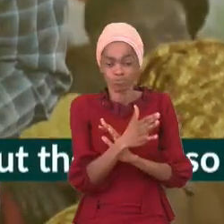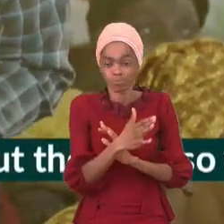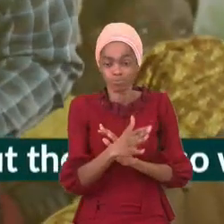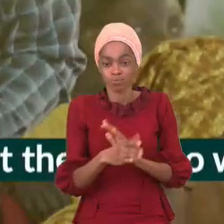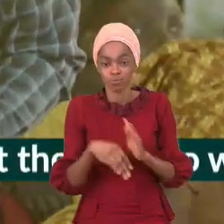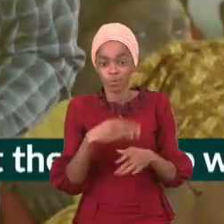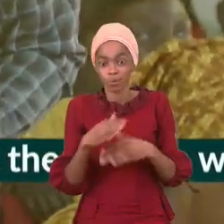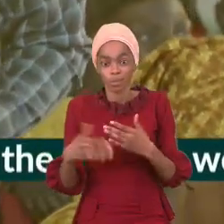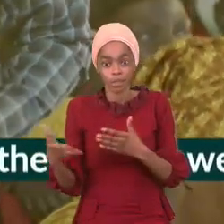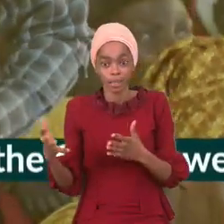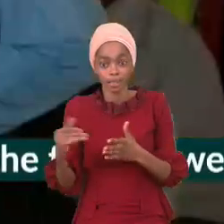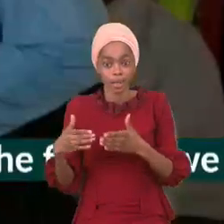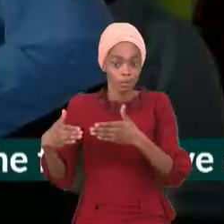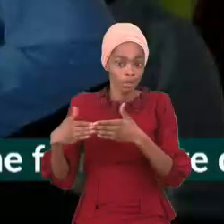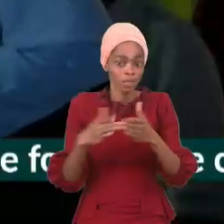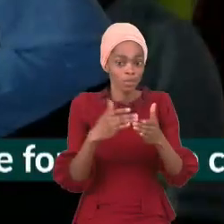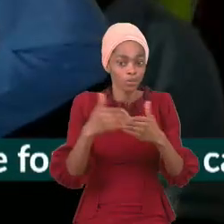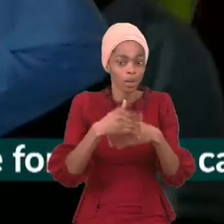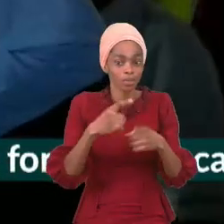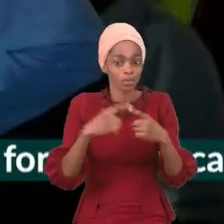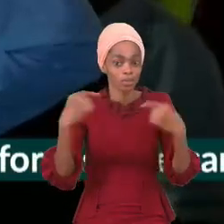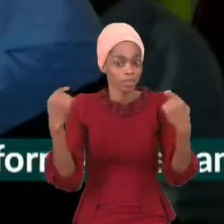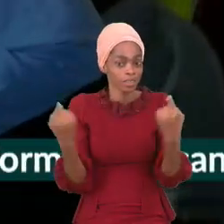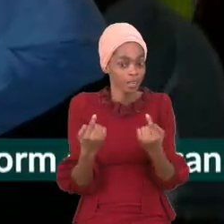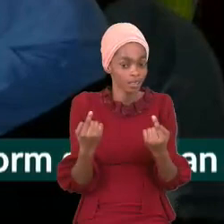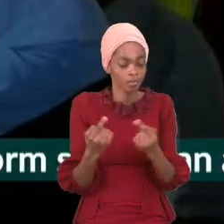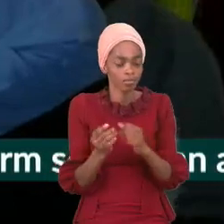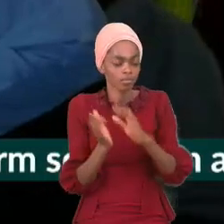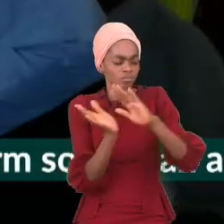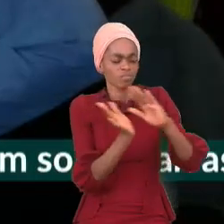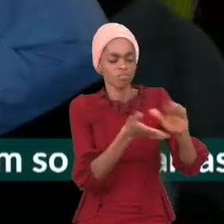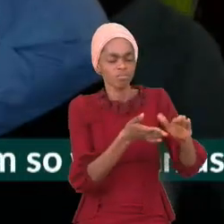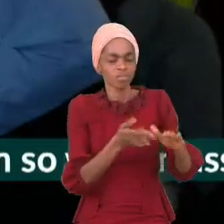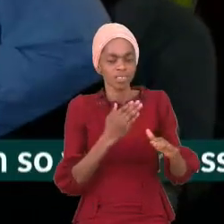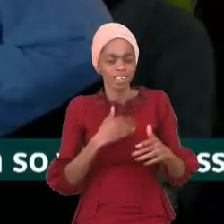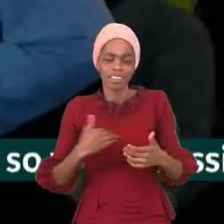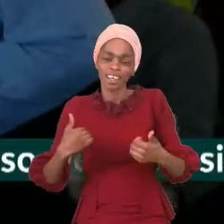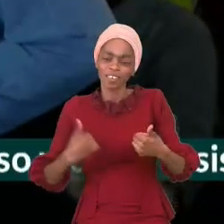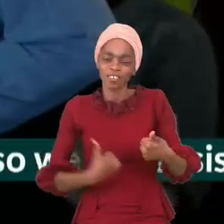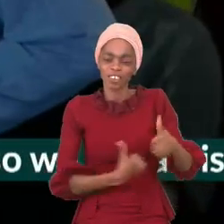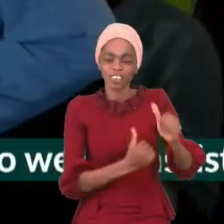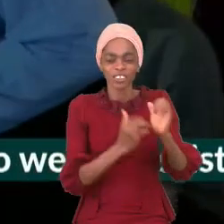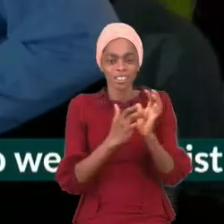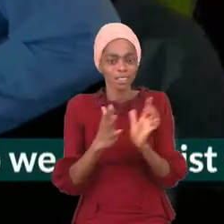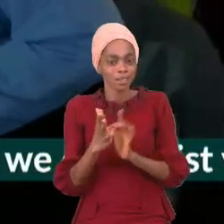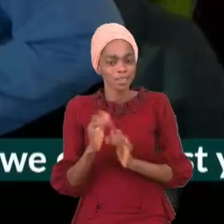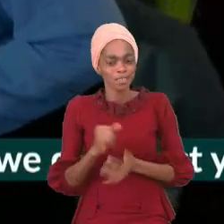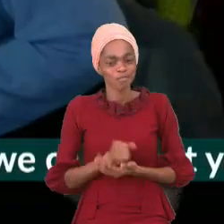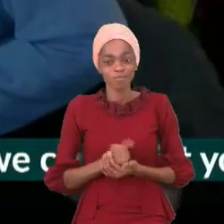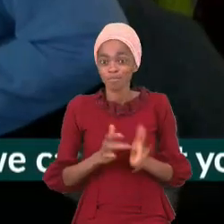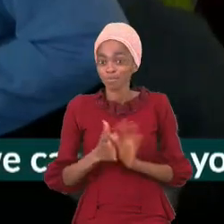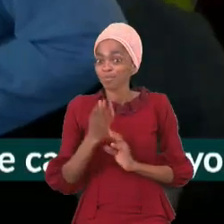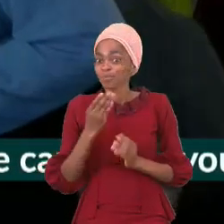Send your name, phone number, and your location to us